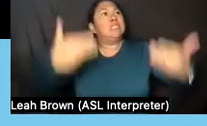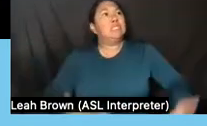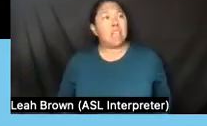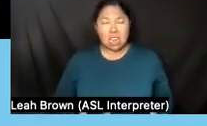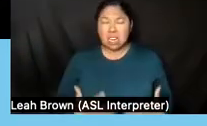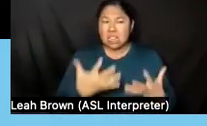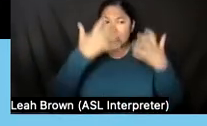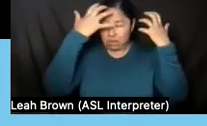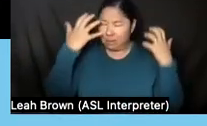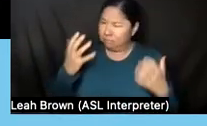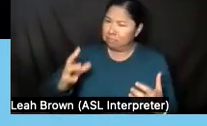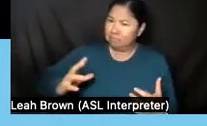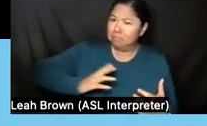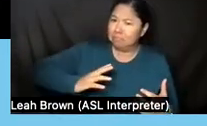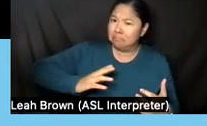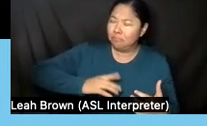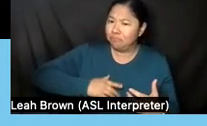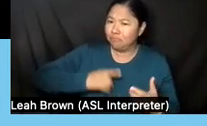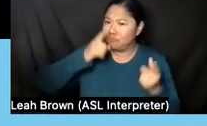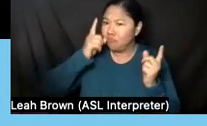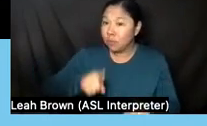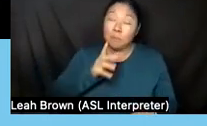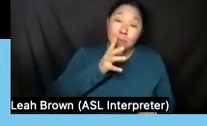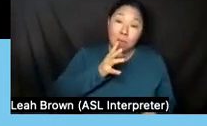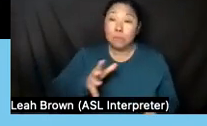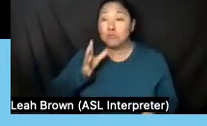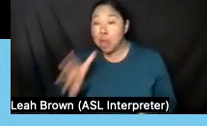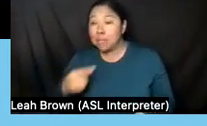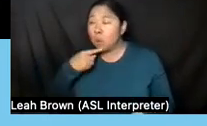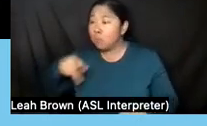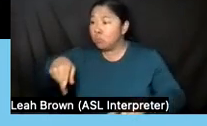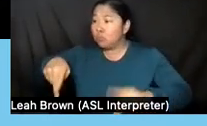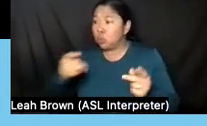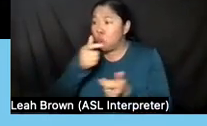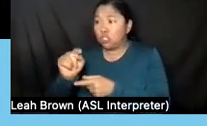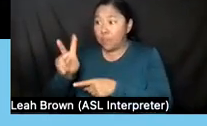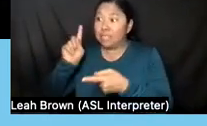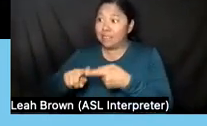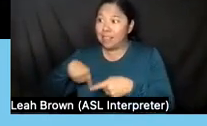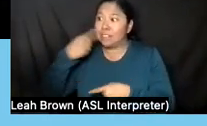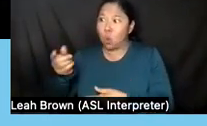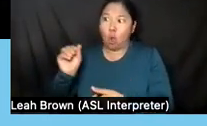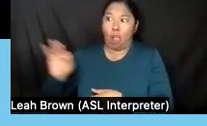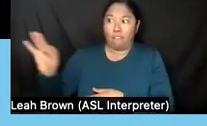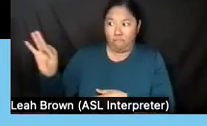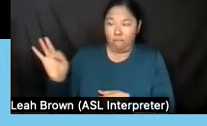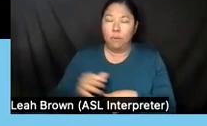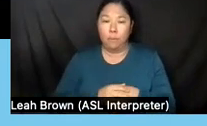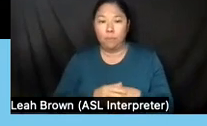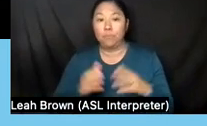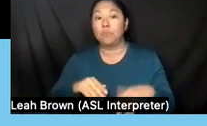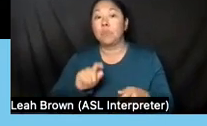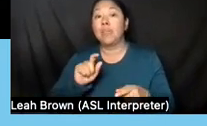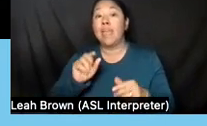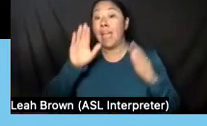because maybe mom or grandma let them know, hey, you can watch TV until I tell you to turn it off. And then modify those